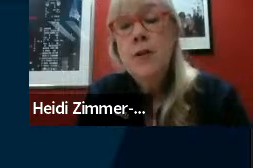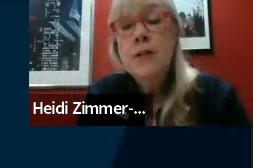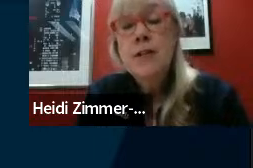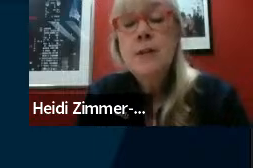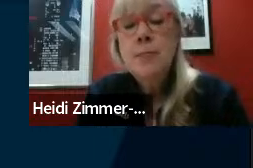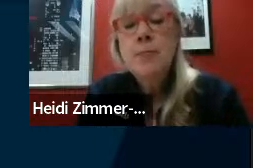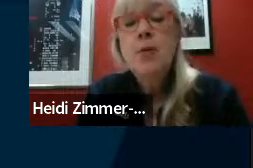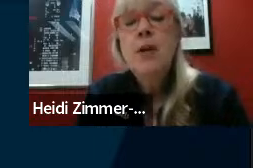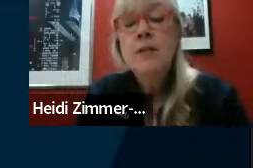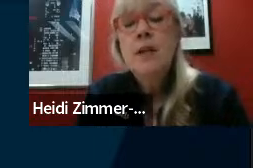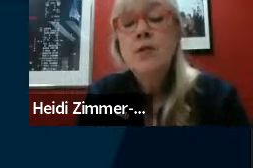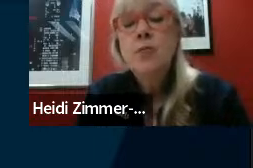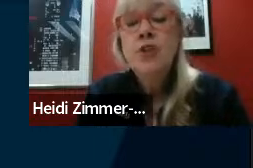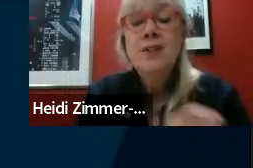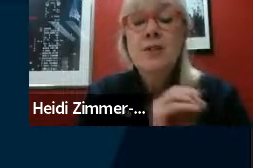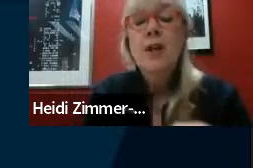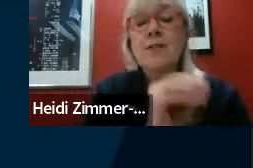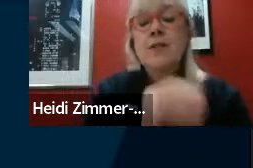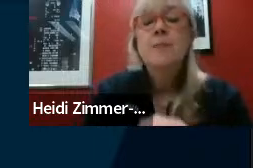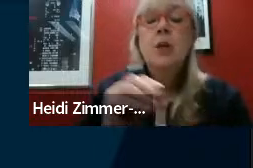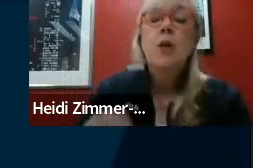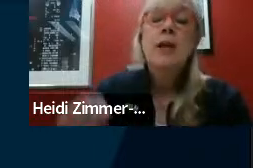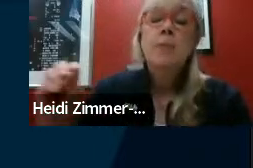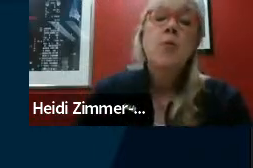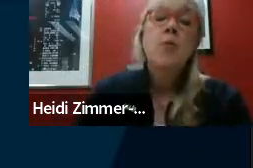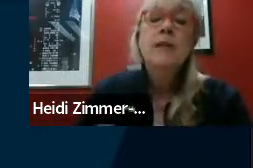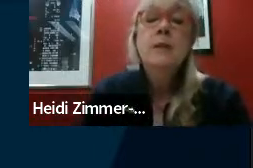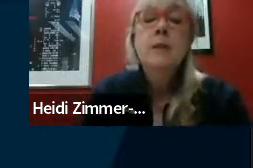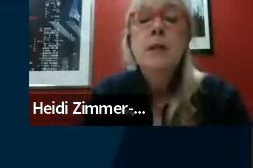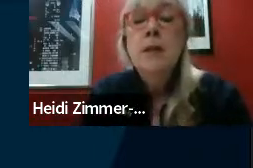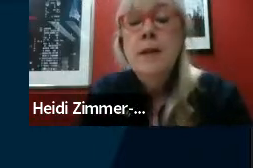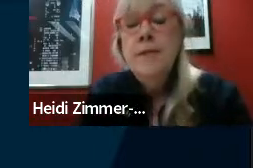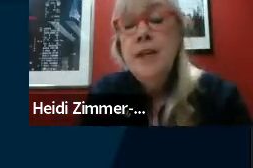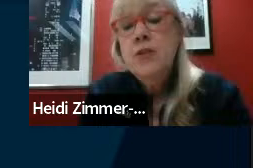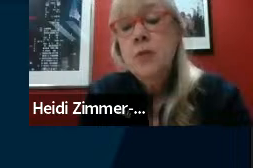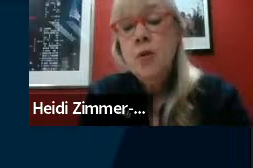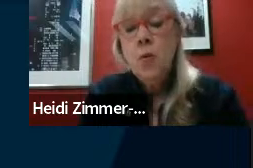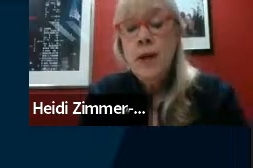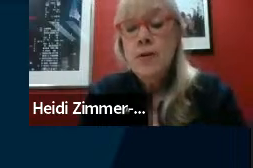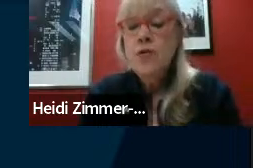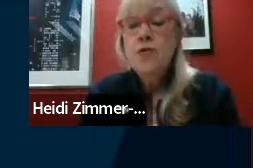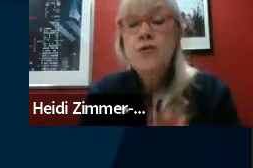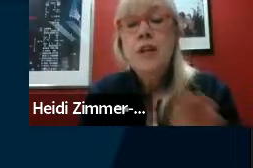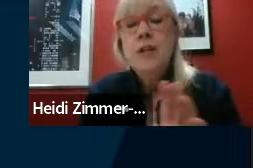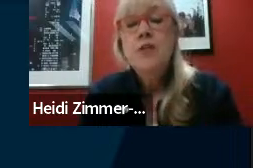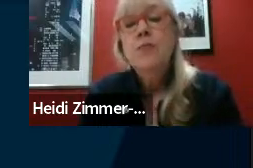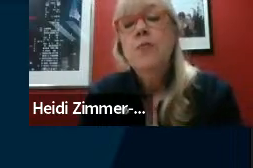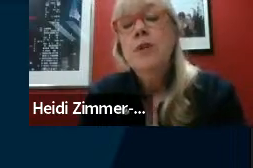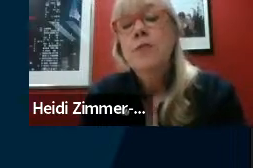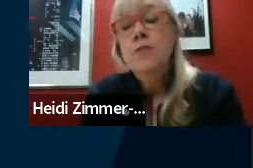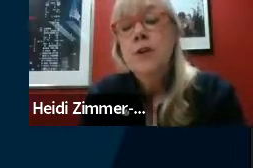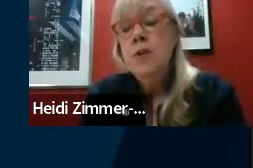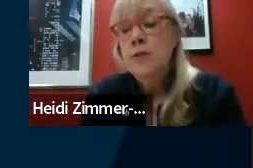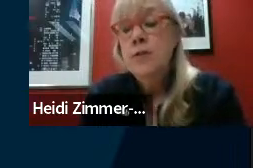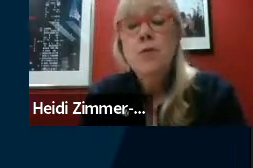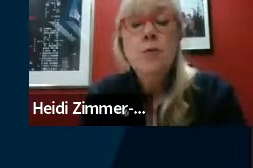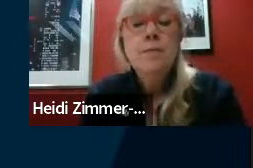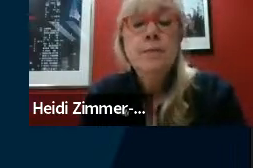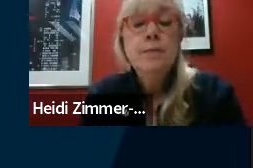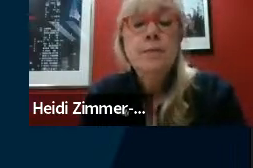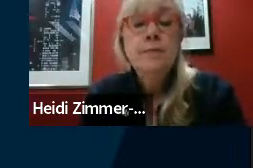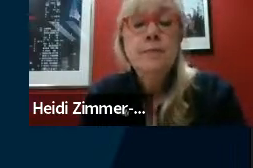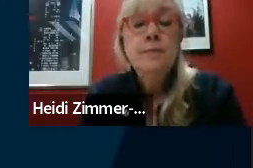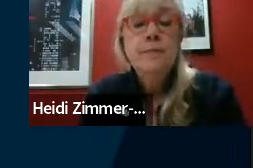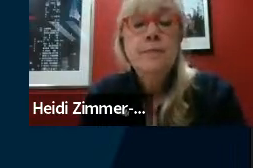and a very deep process, which has a lot of democratic points that's required in order to get to the point of moving all this